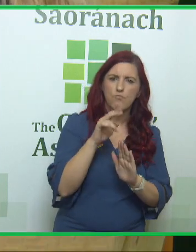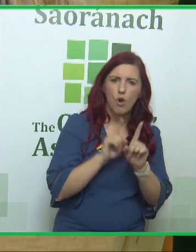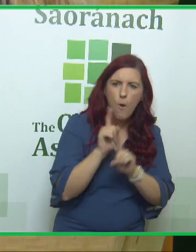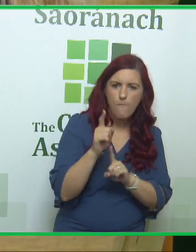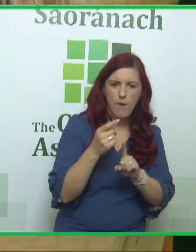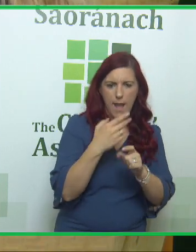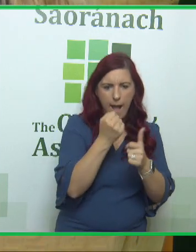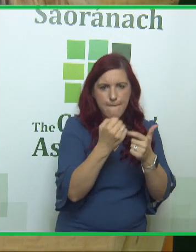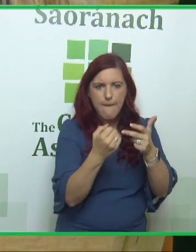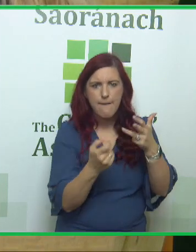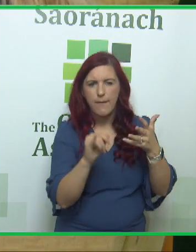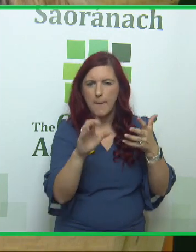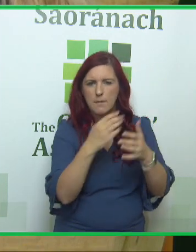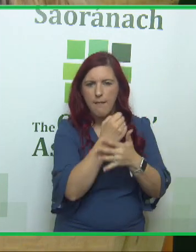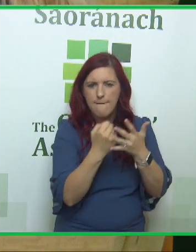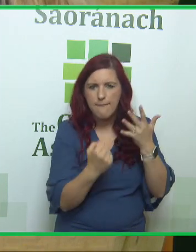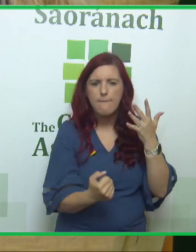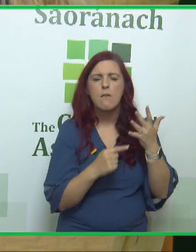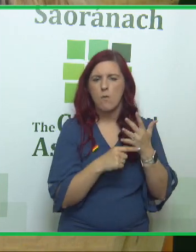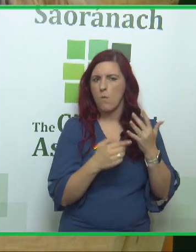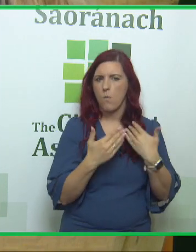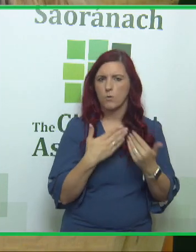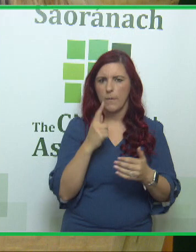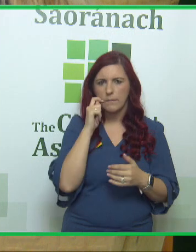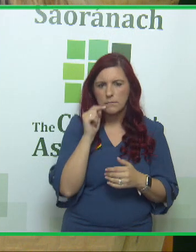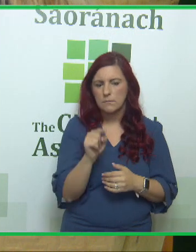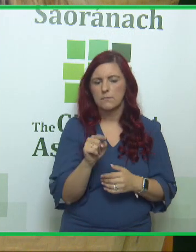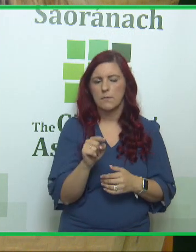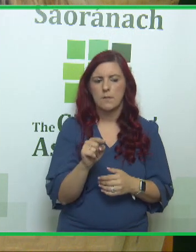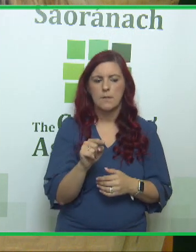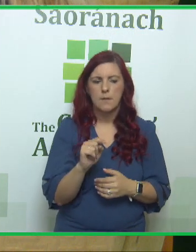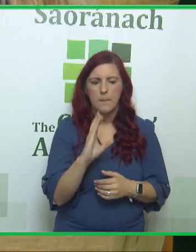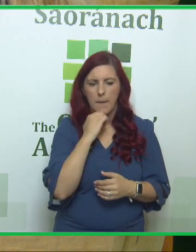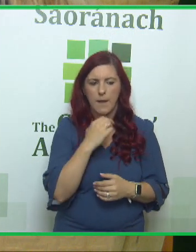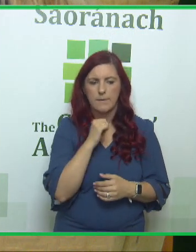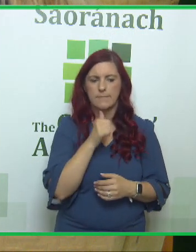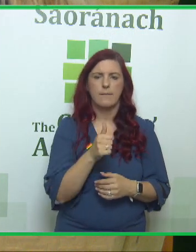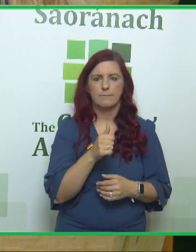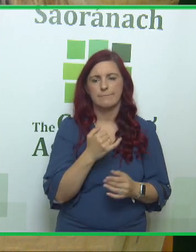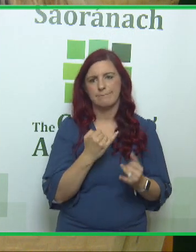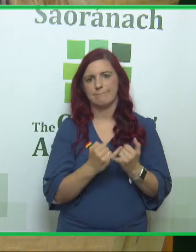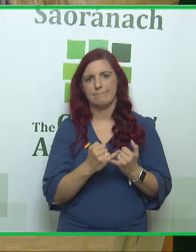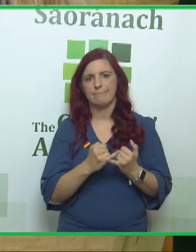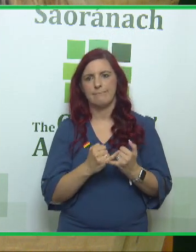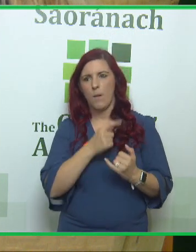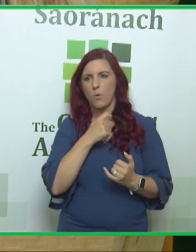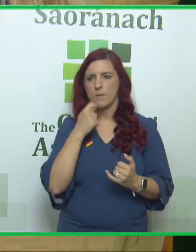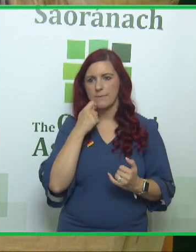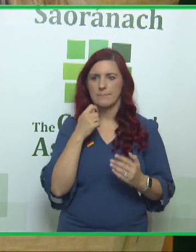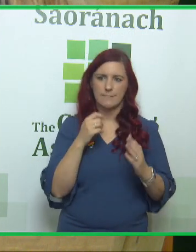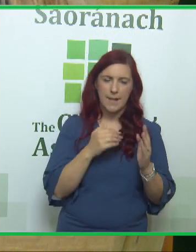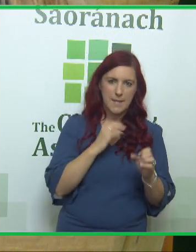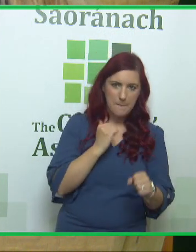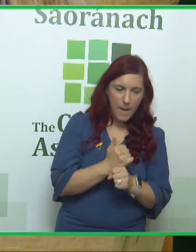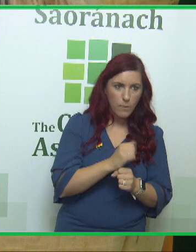specific initiatives that you would like to see introduced? Because it's not, as Jo-Hanna said, often it's about funding, but it's not always